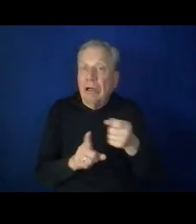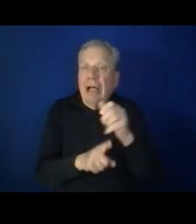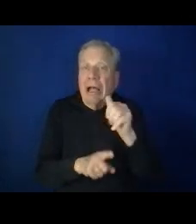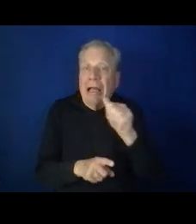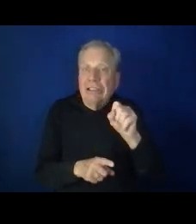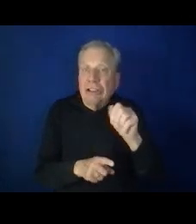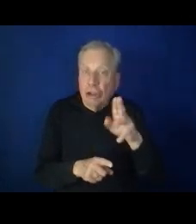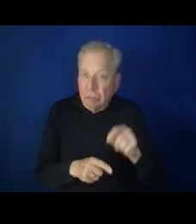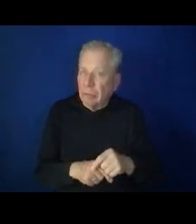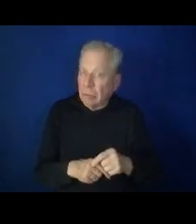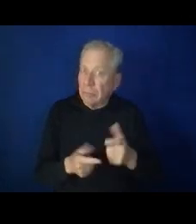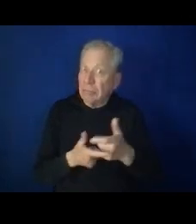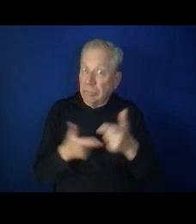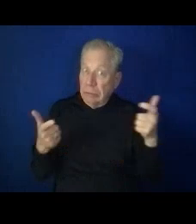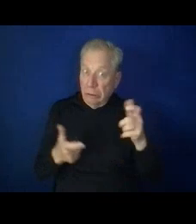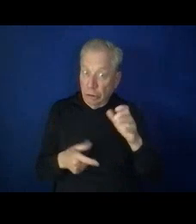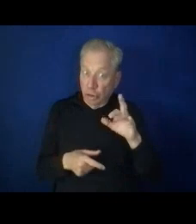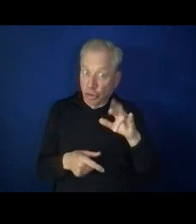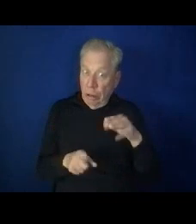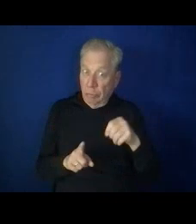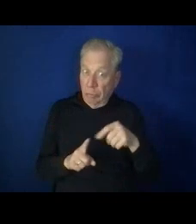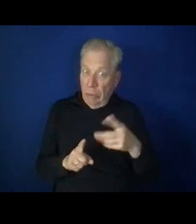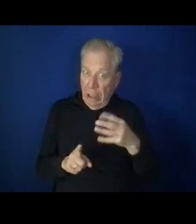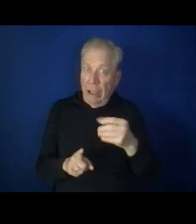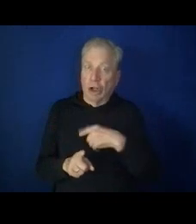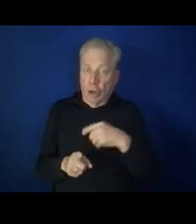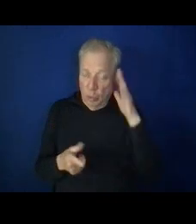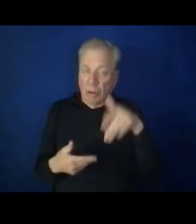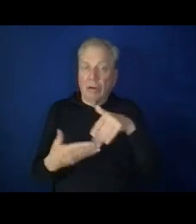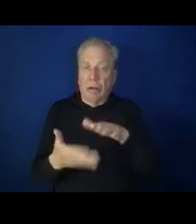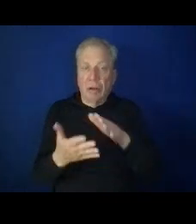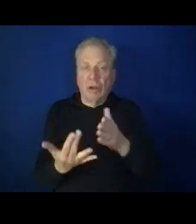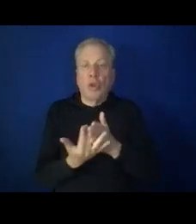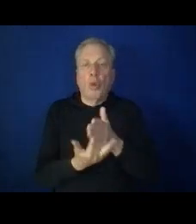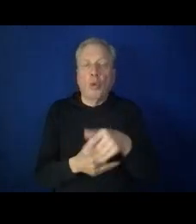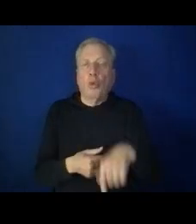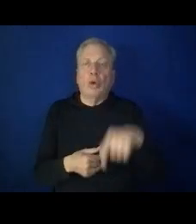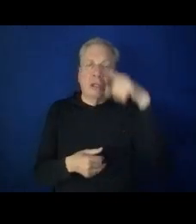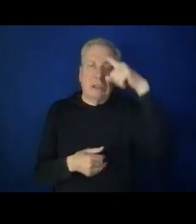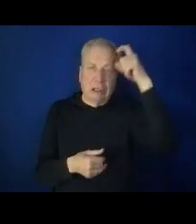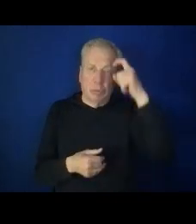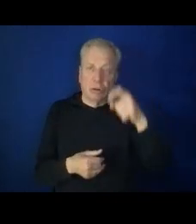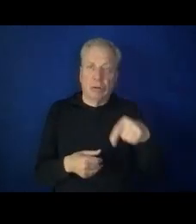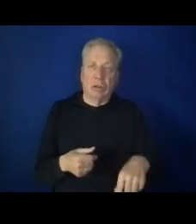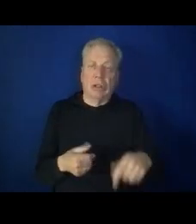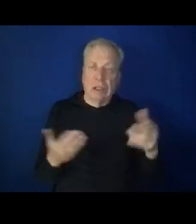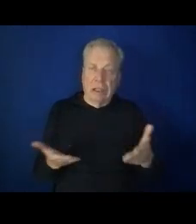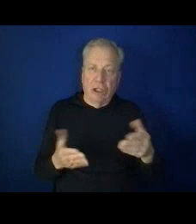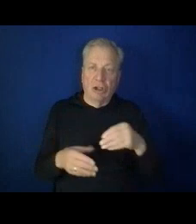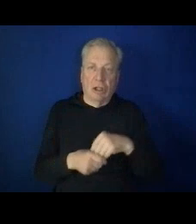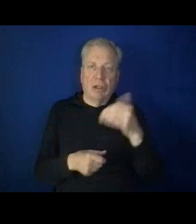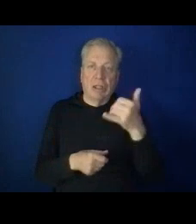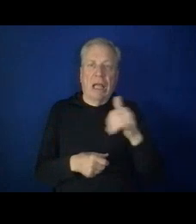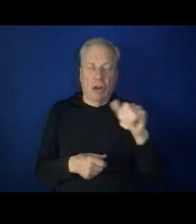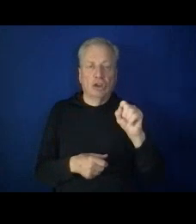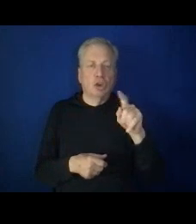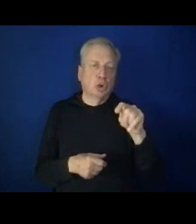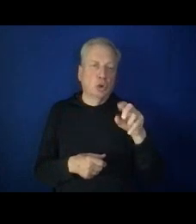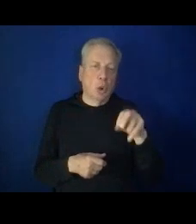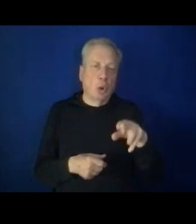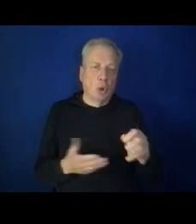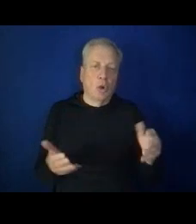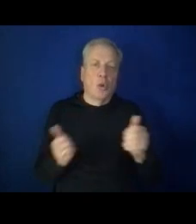significant crime that we'll encounter throughout the summer here in Yellowstone,